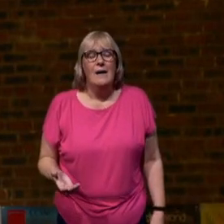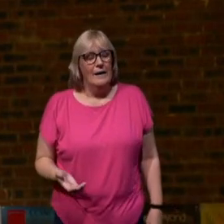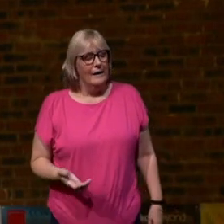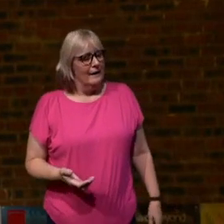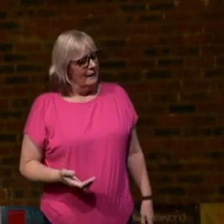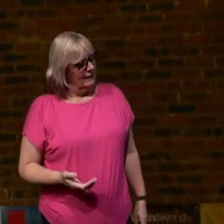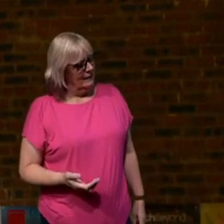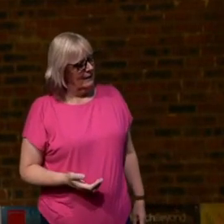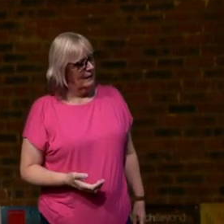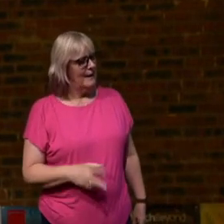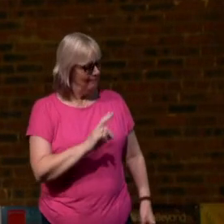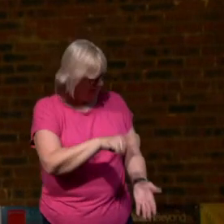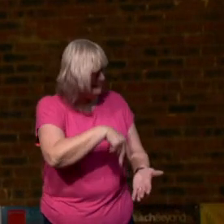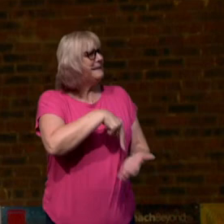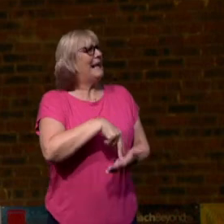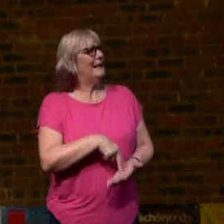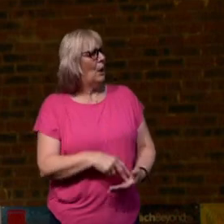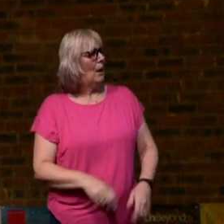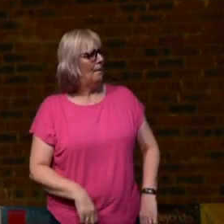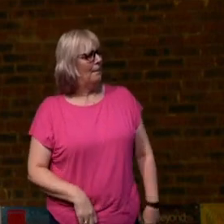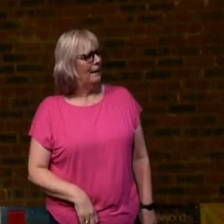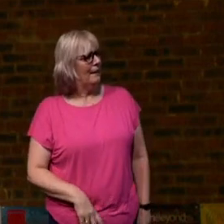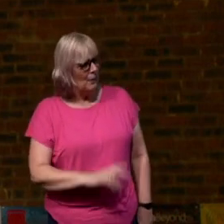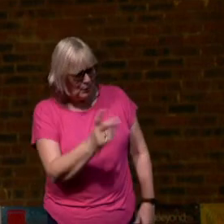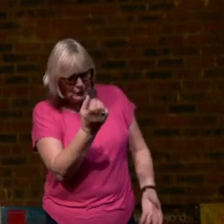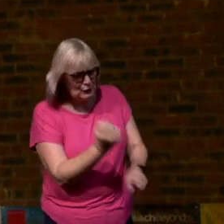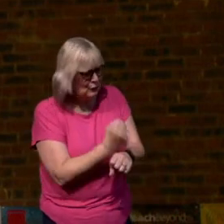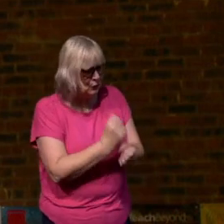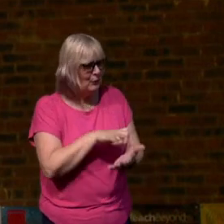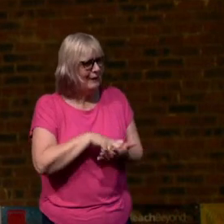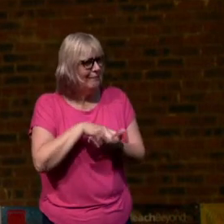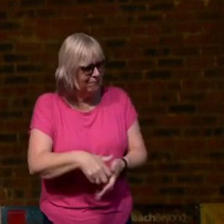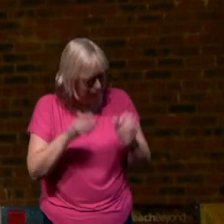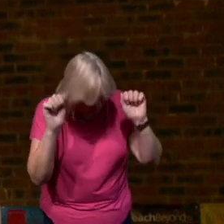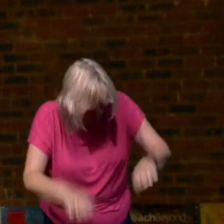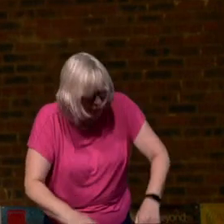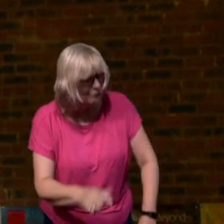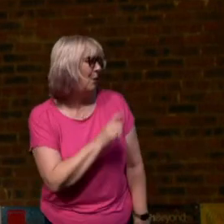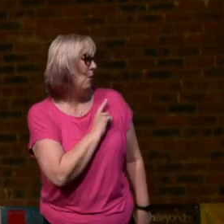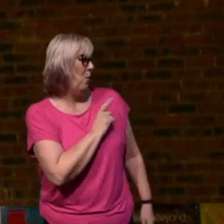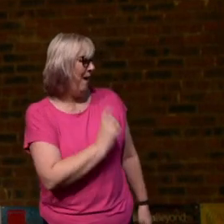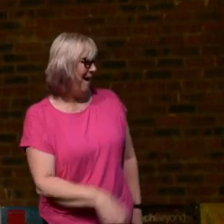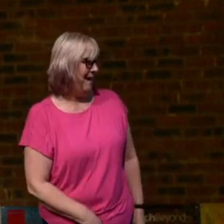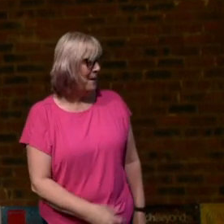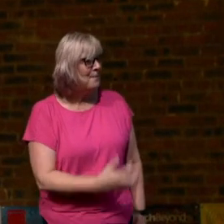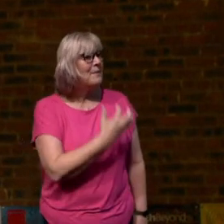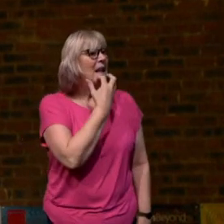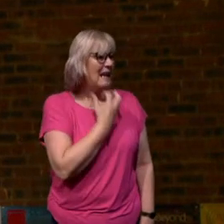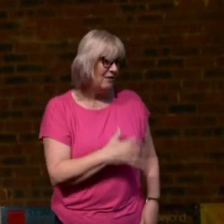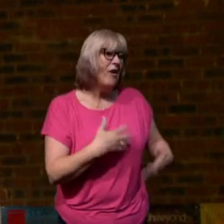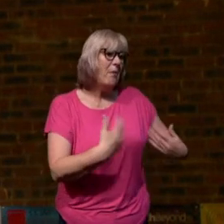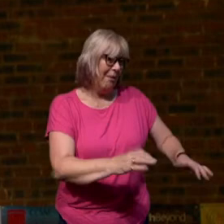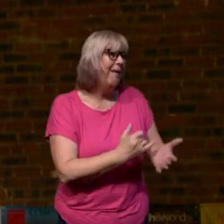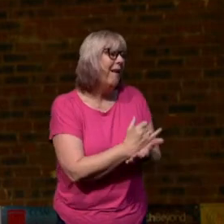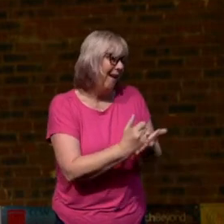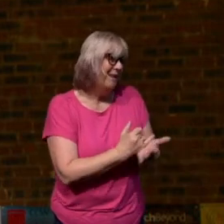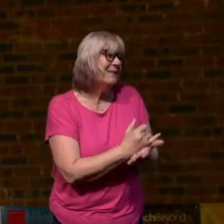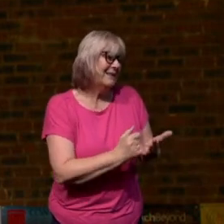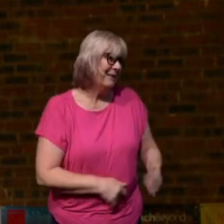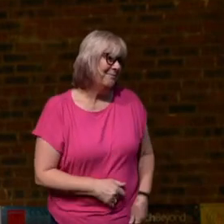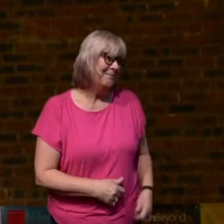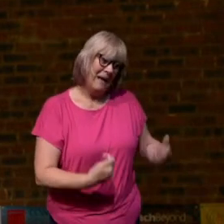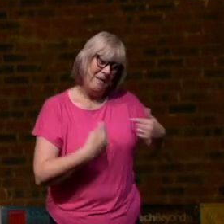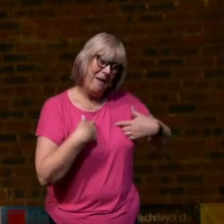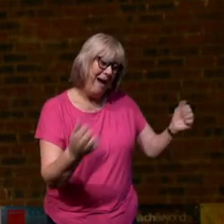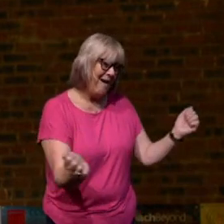to Joshua, "Stand up. What are you doing down on your face? Israel have sinned. They have violated